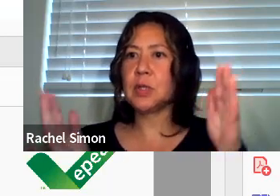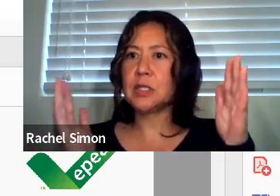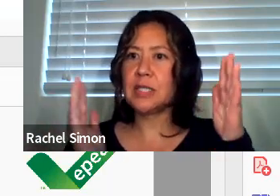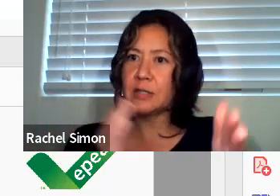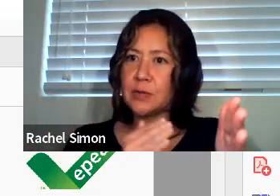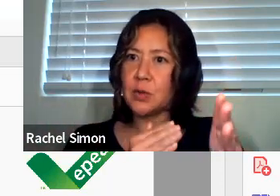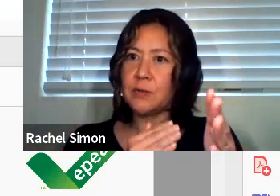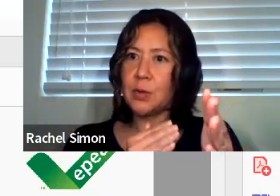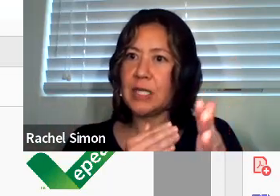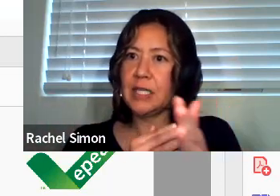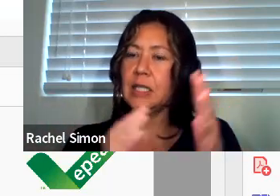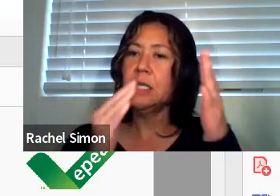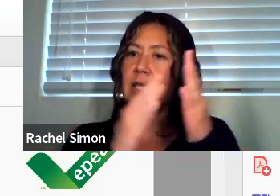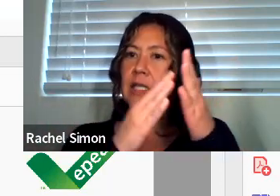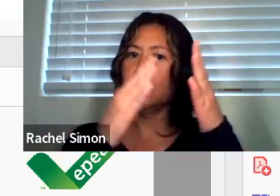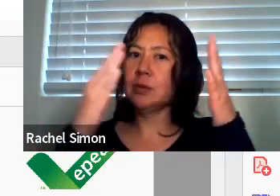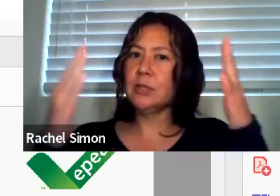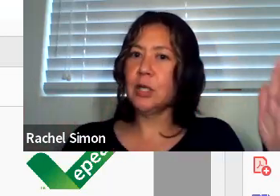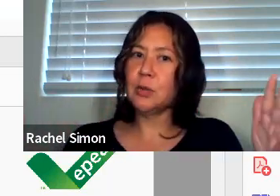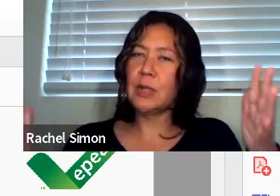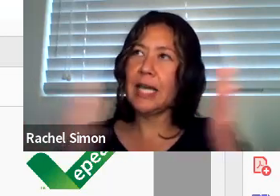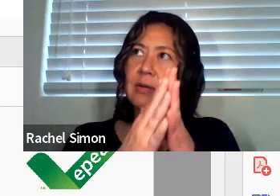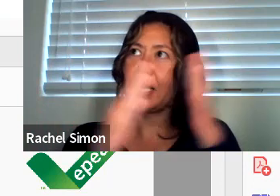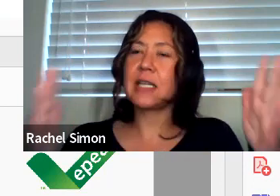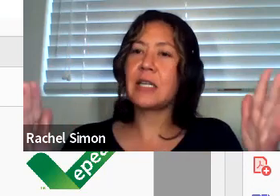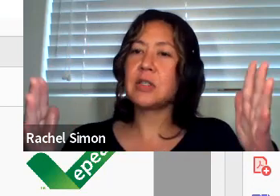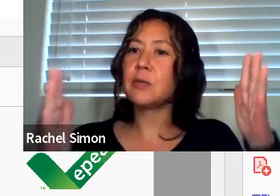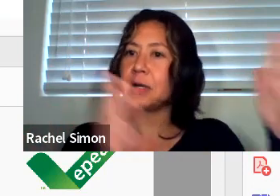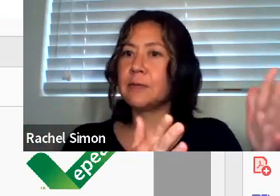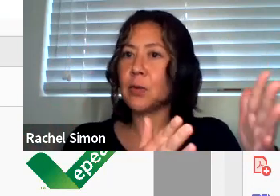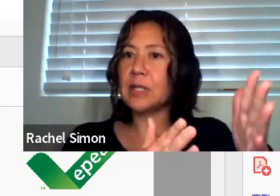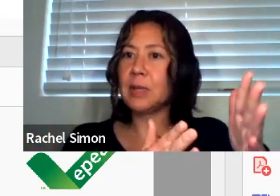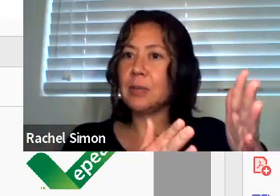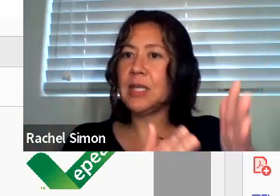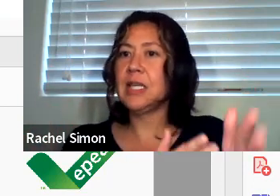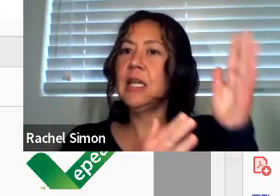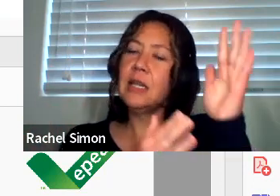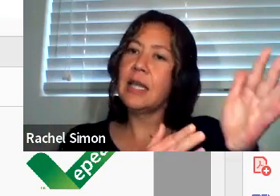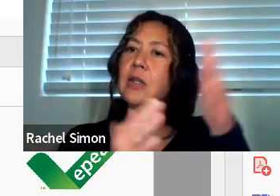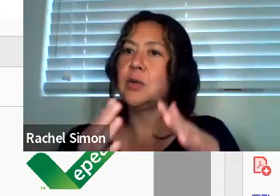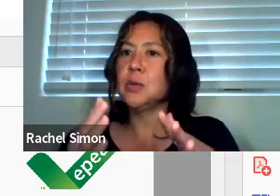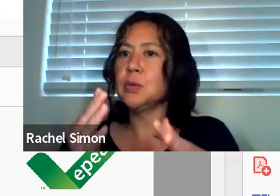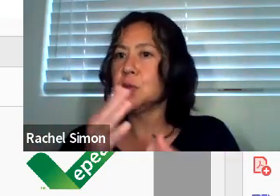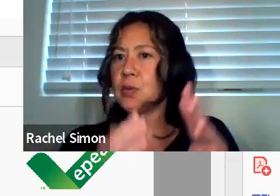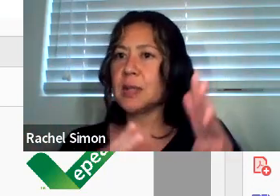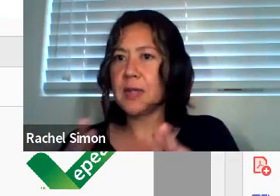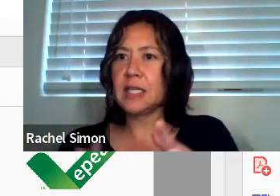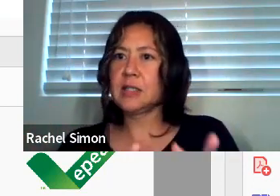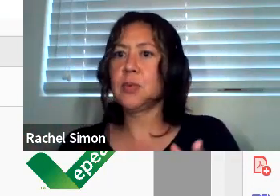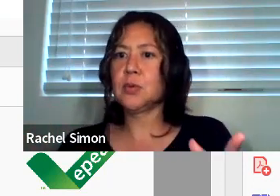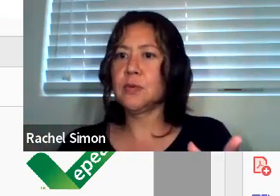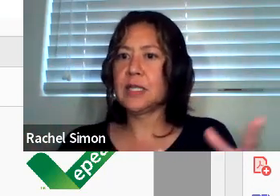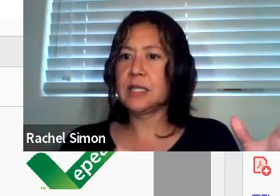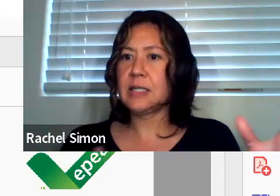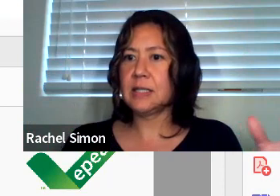So you could test for total fluorine, you get recognition of where fluorine might be, then you do something